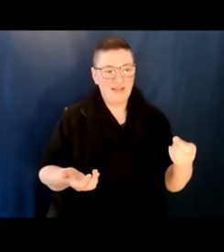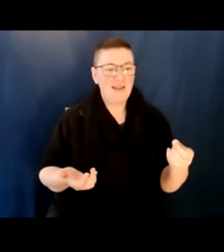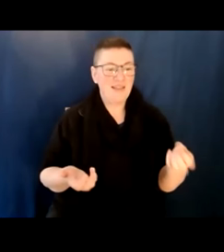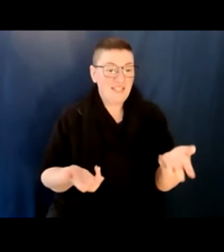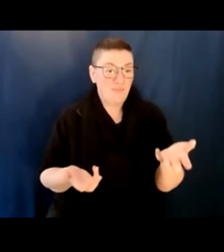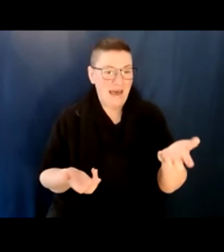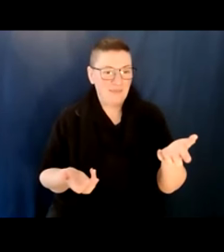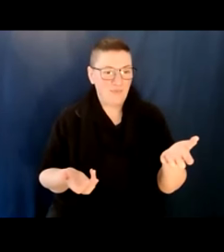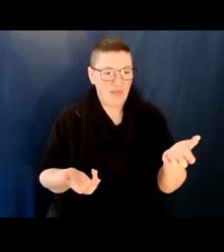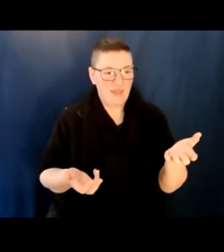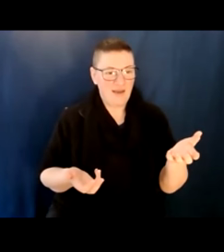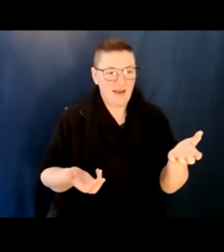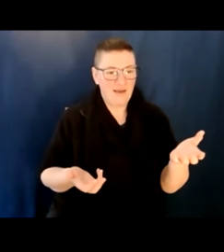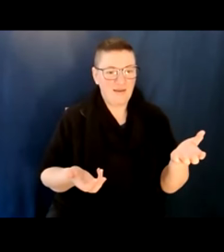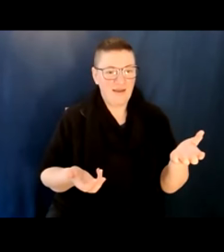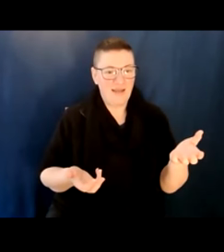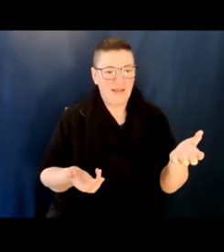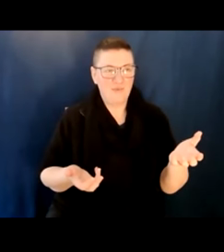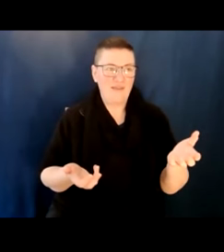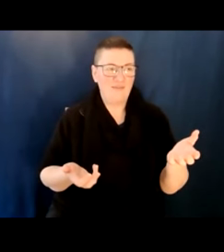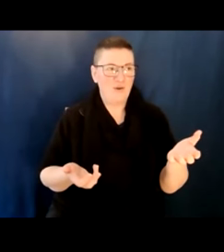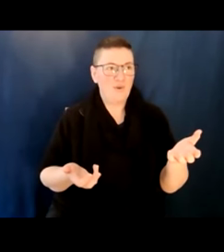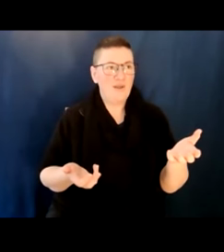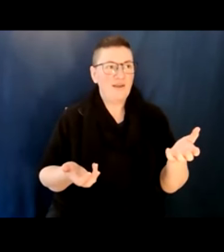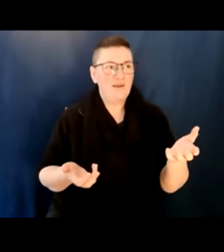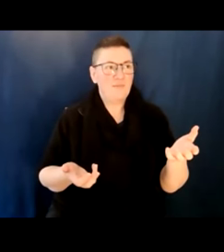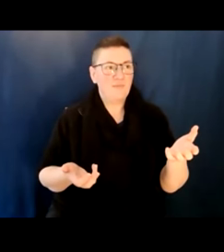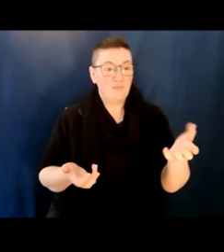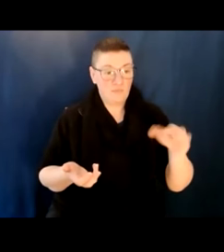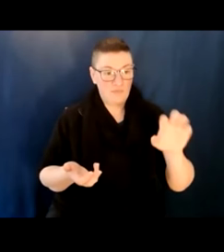this maps with have, you know,